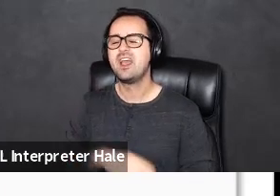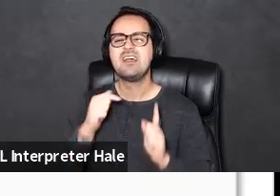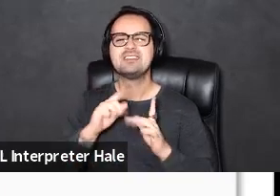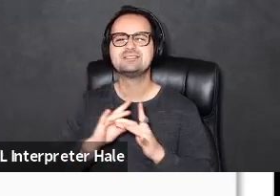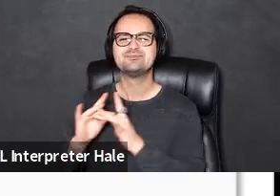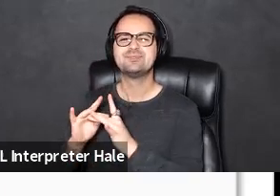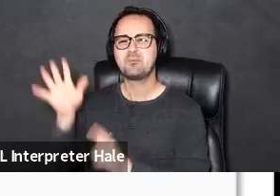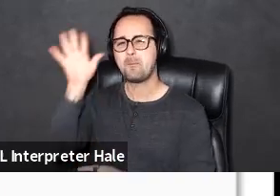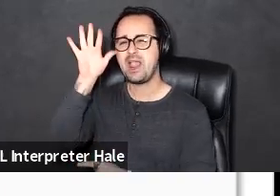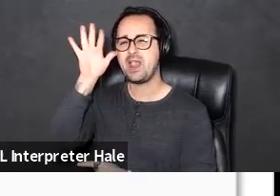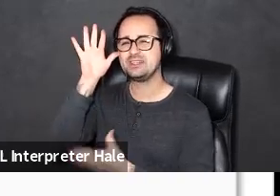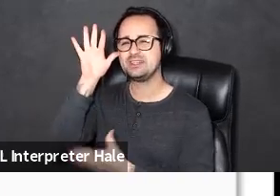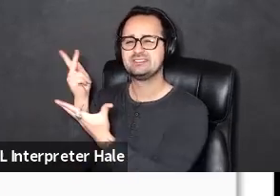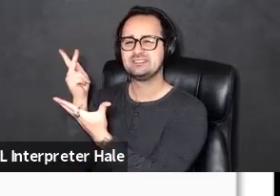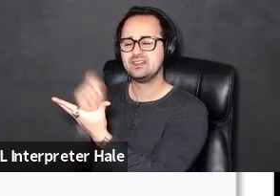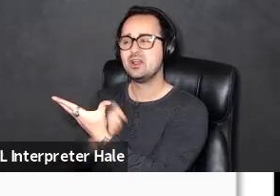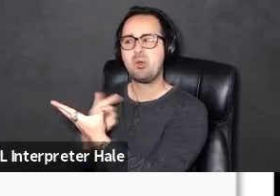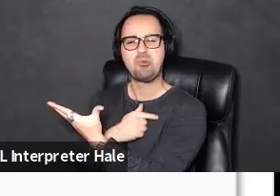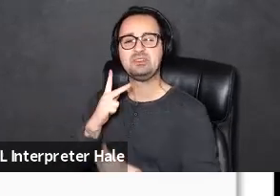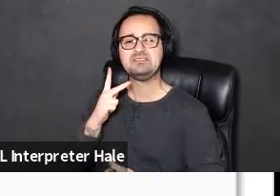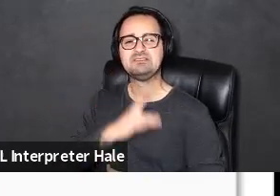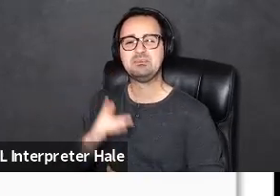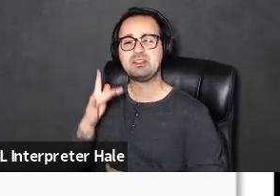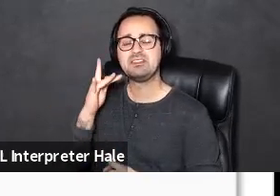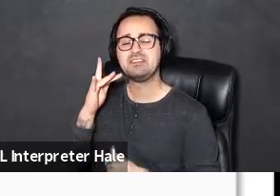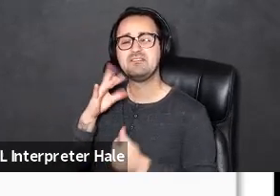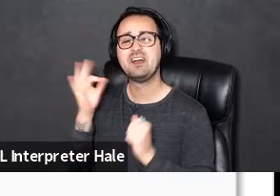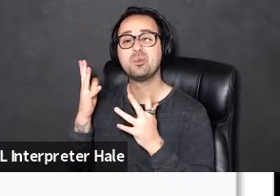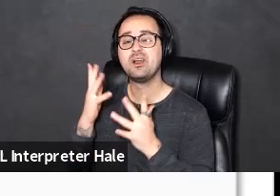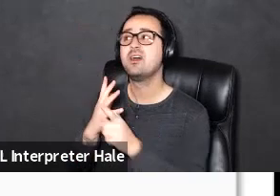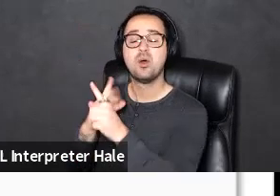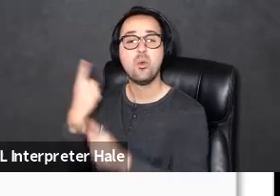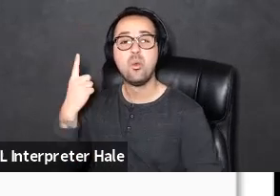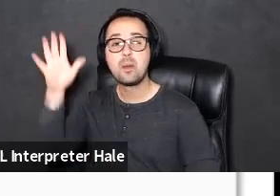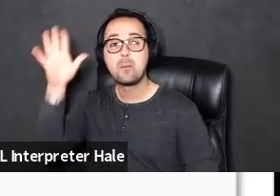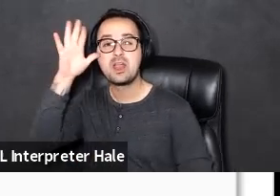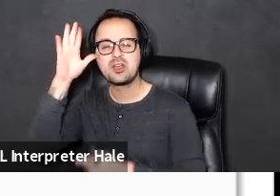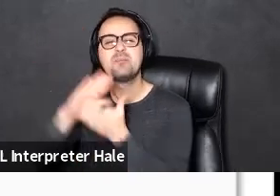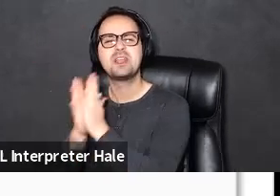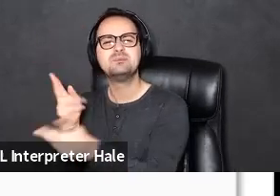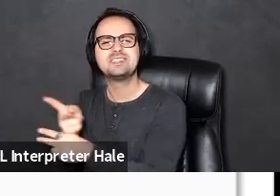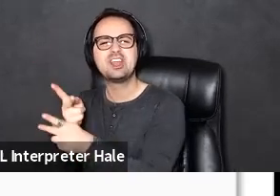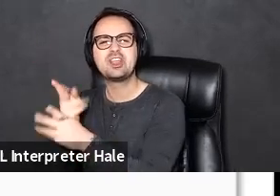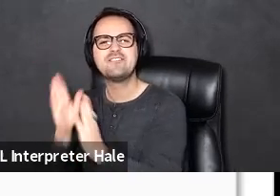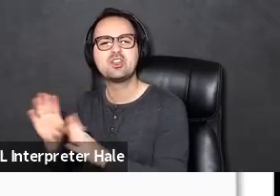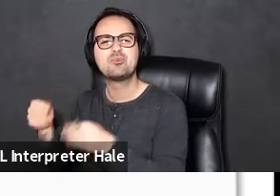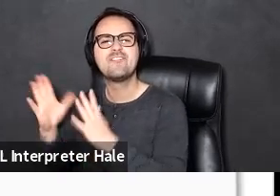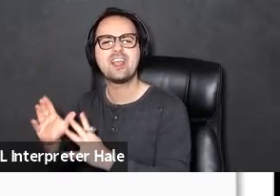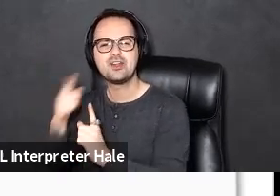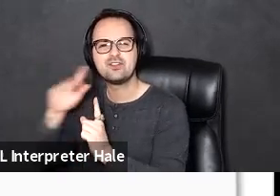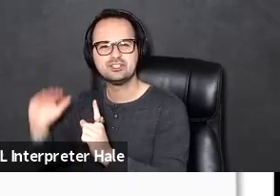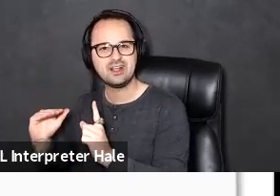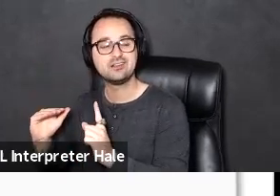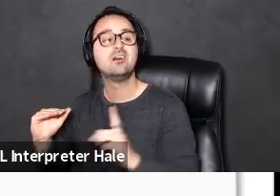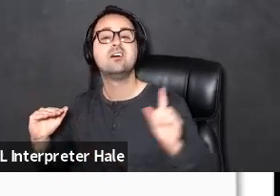parents, because what we've usually found is that one parent will end up being more of the caregiver or the provider for a child